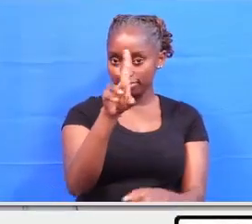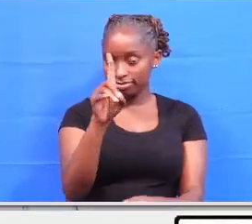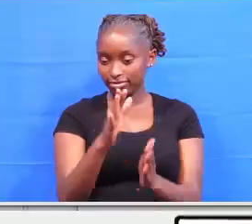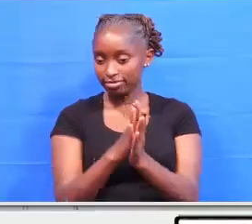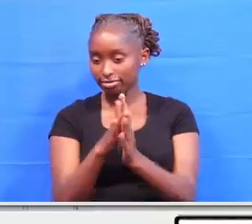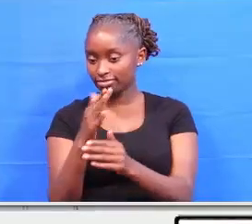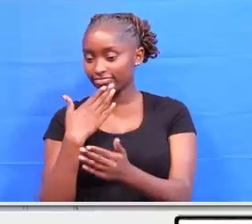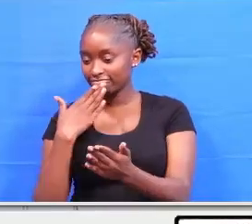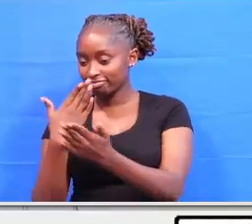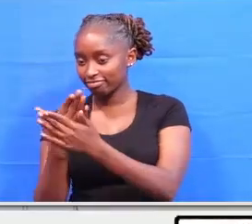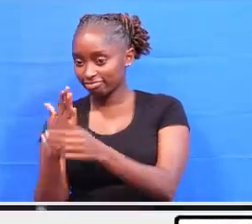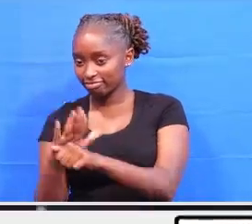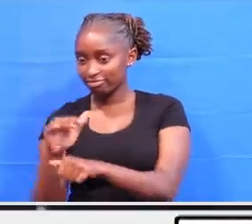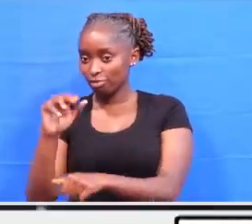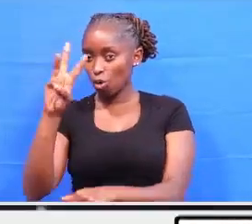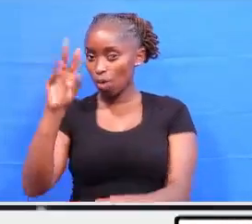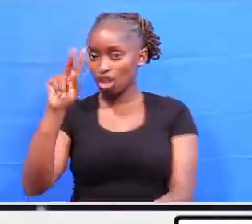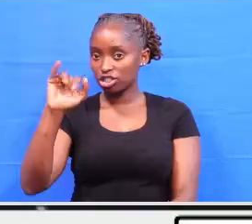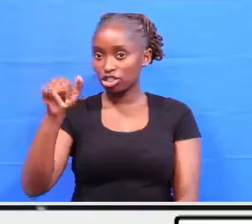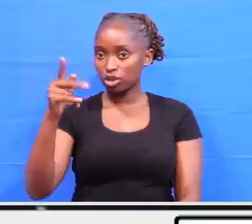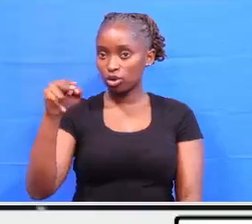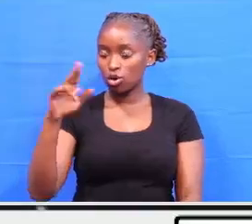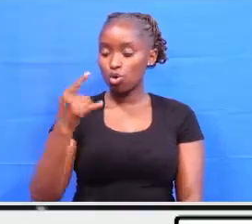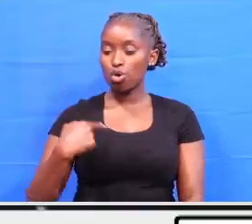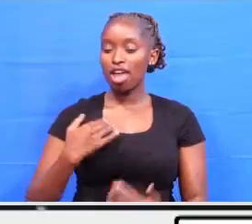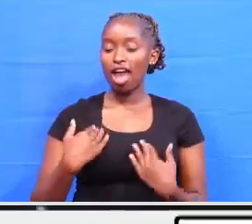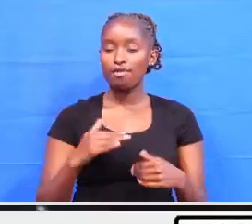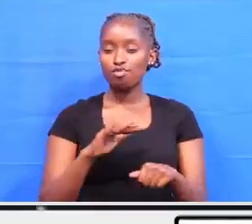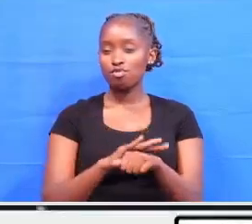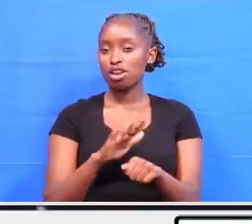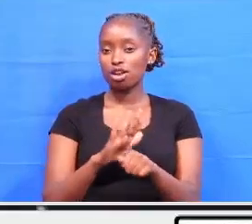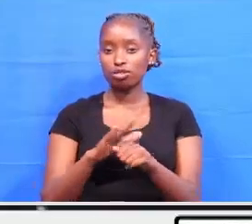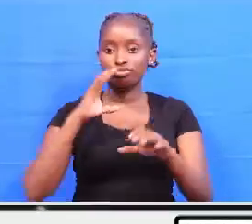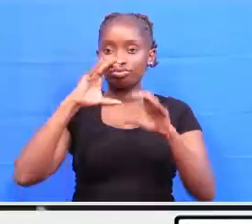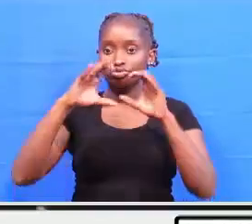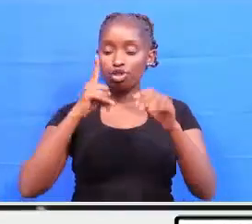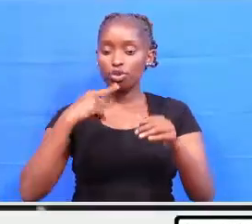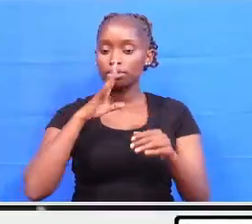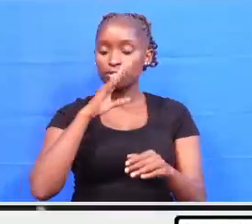very amazing conversation here on the marketplace. We were talking about